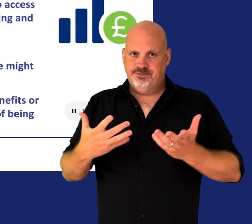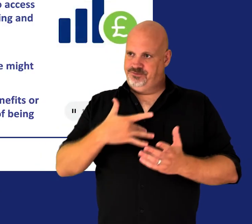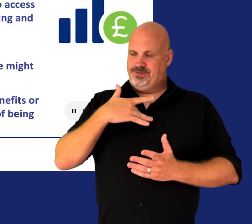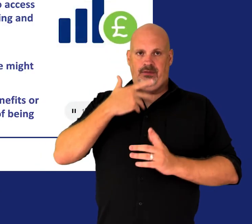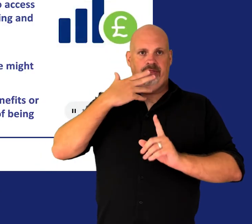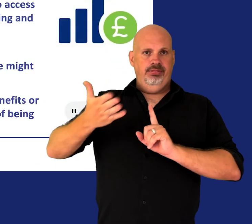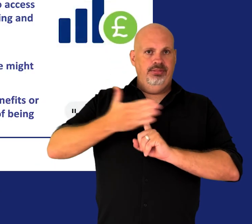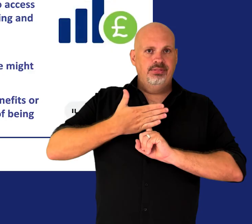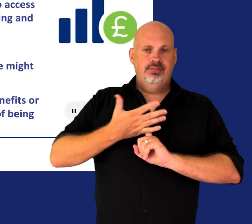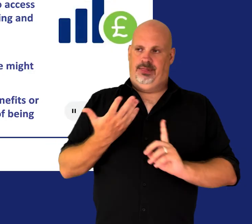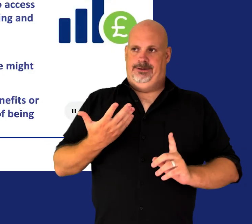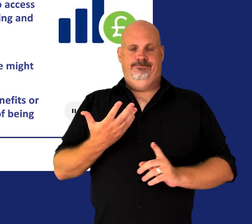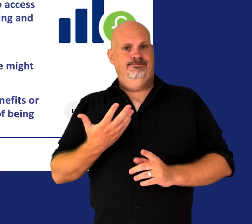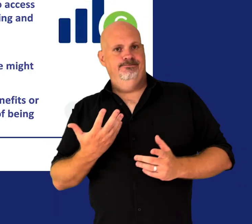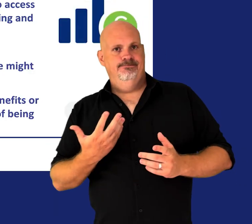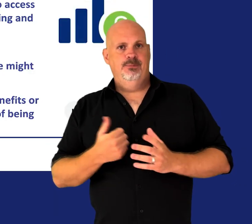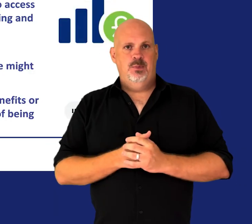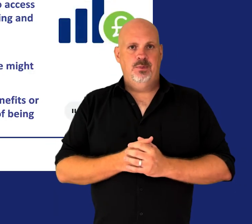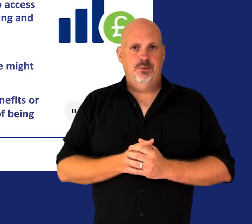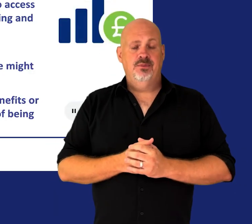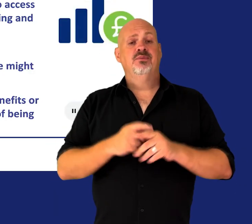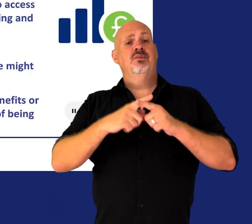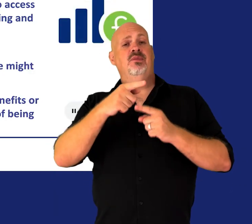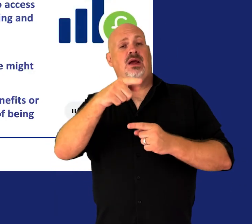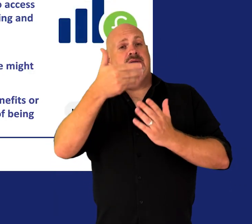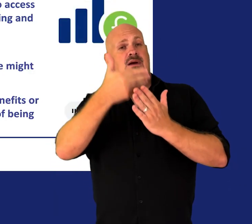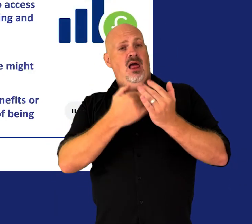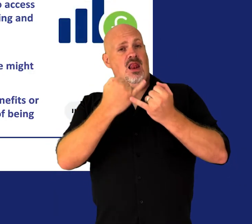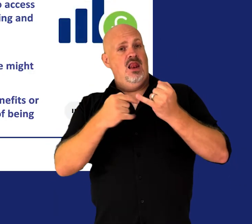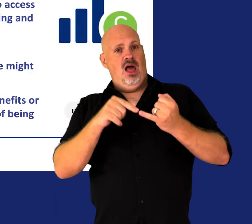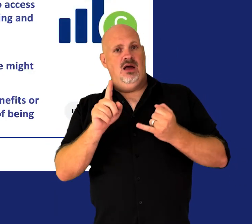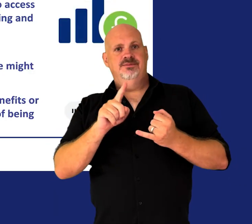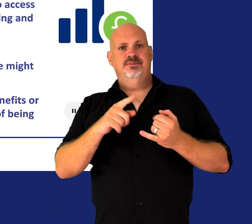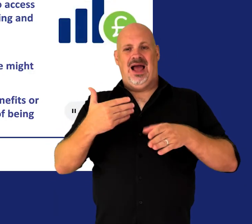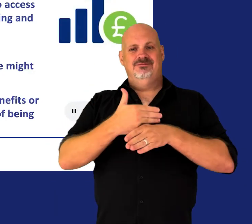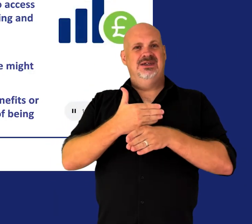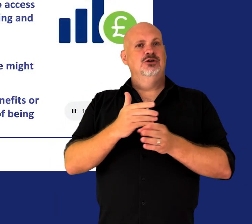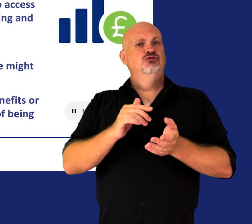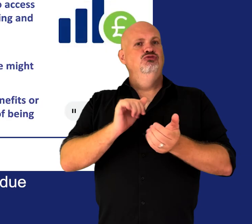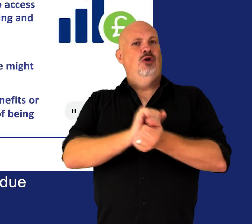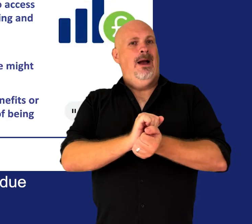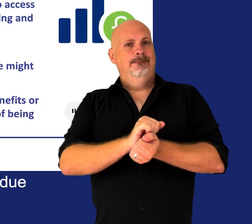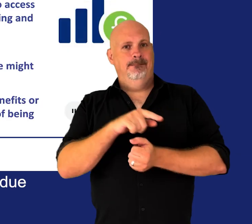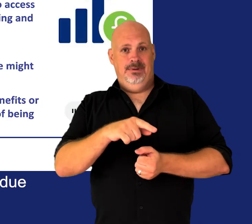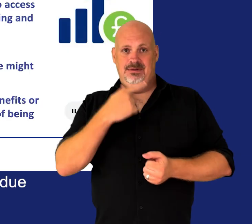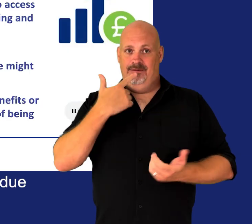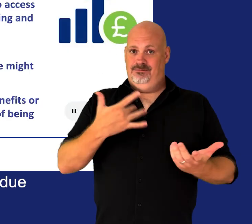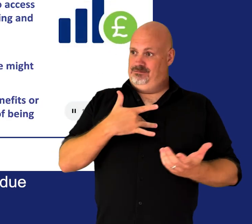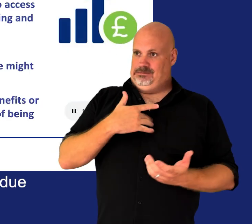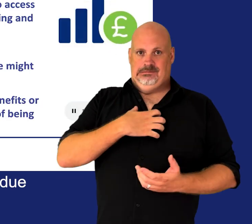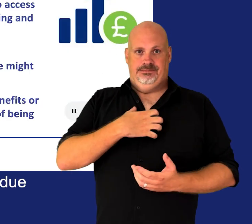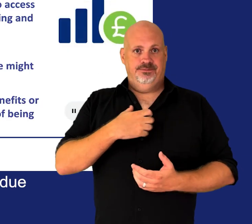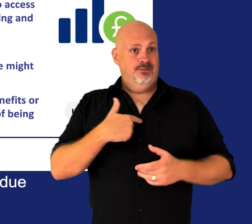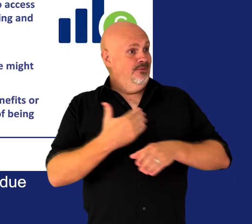as off-putting and stigmatising. The final point on this slide here relates to the activity trap, so the fear of benefit